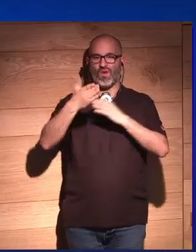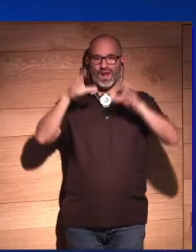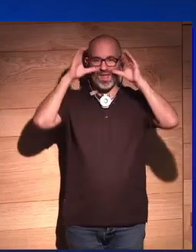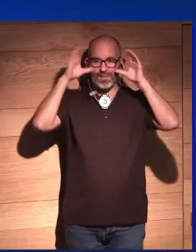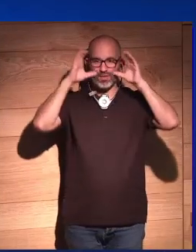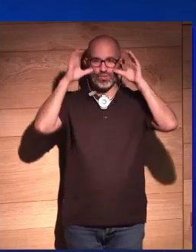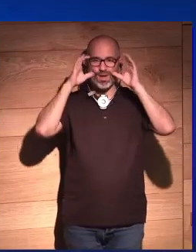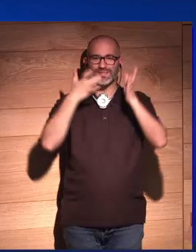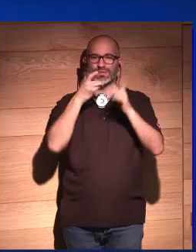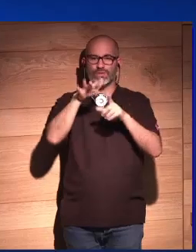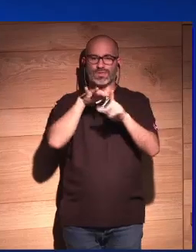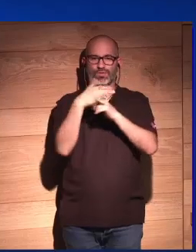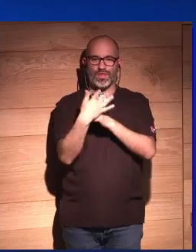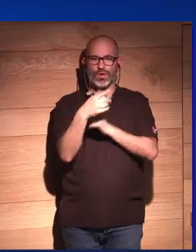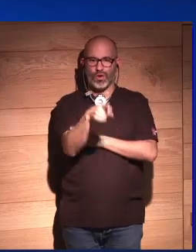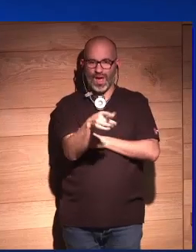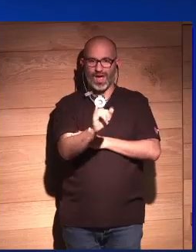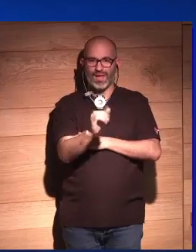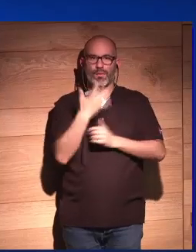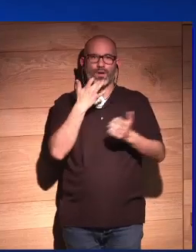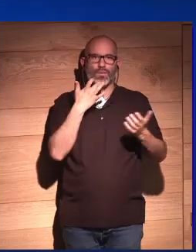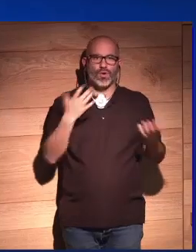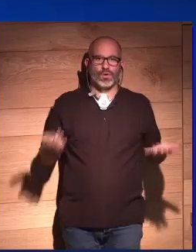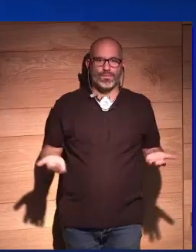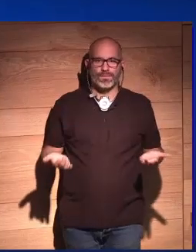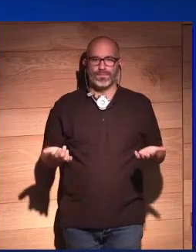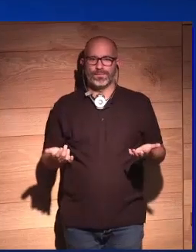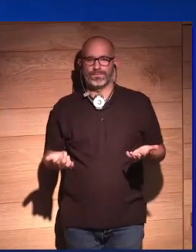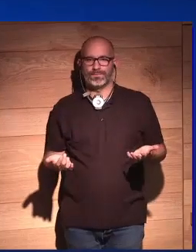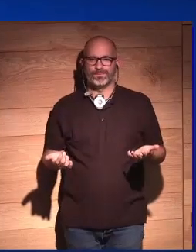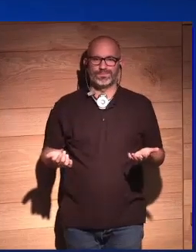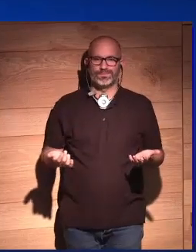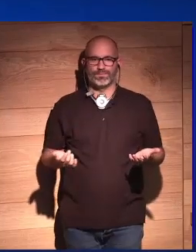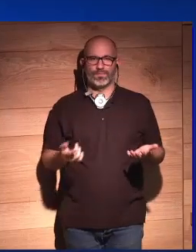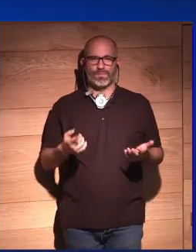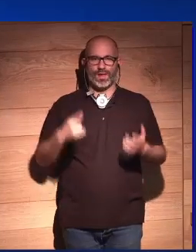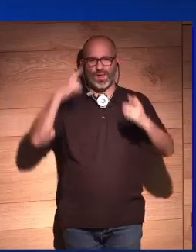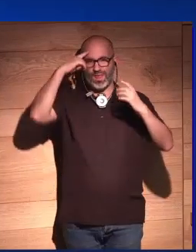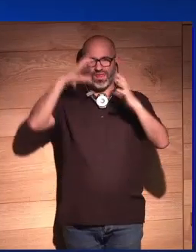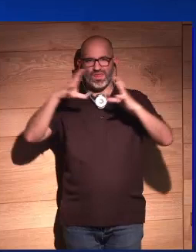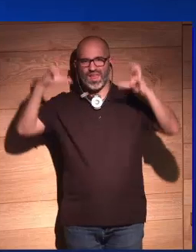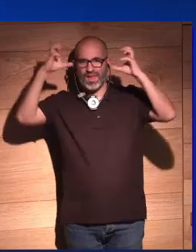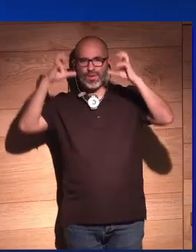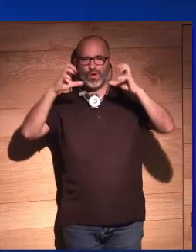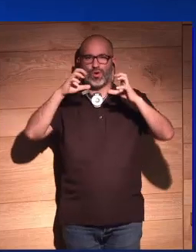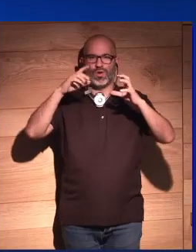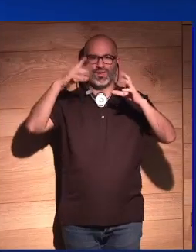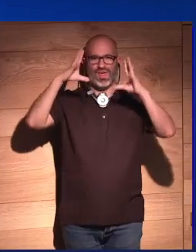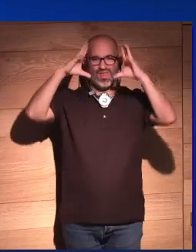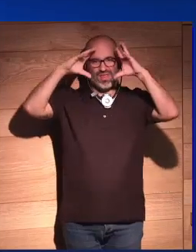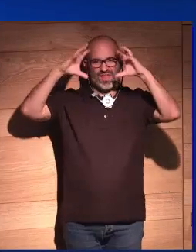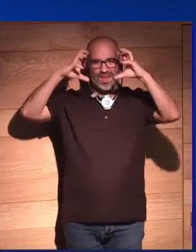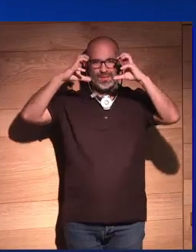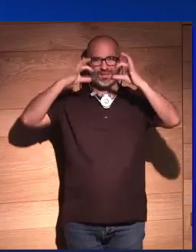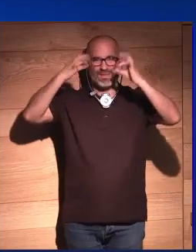at you, your reptile brain is like, fight him or run. You don't really sit there and